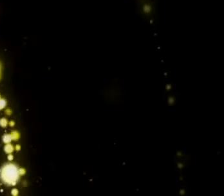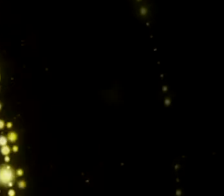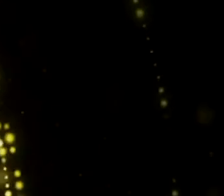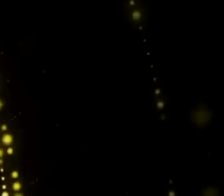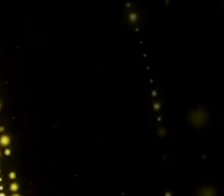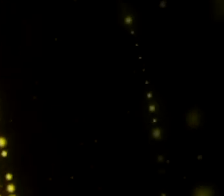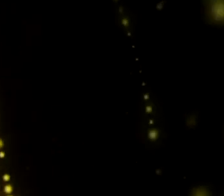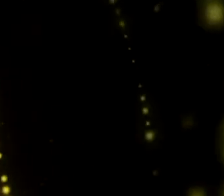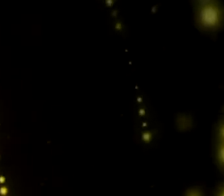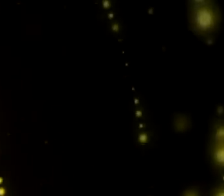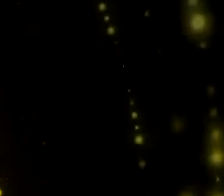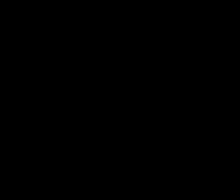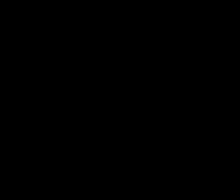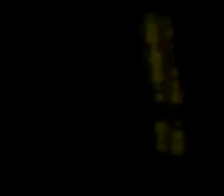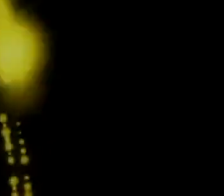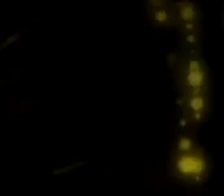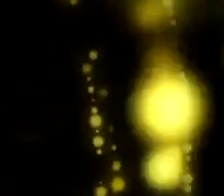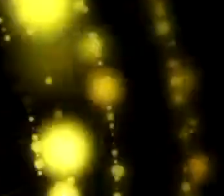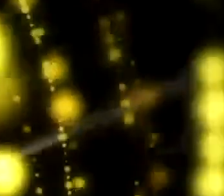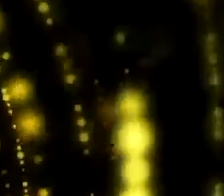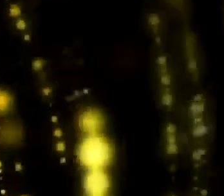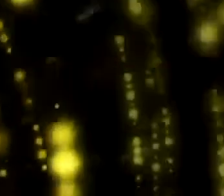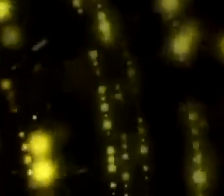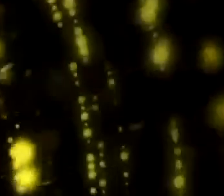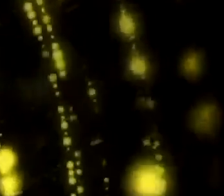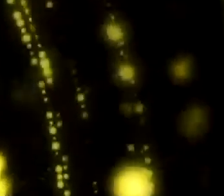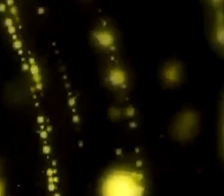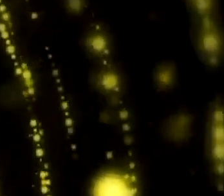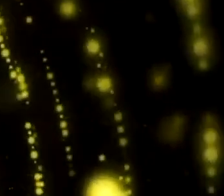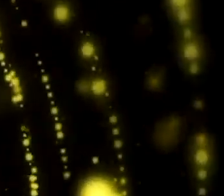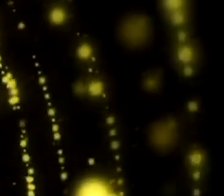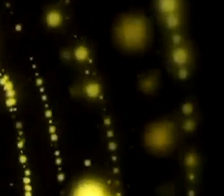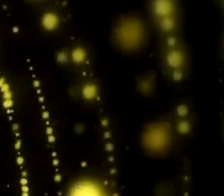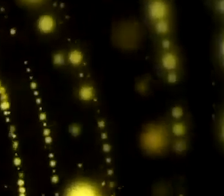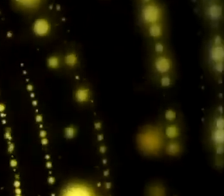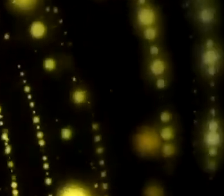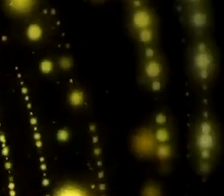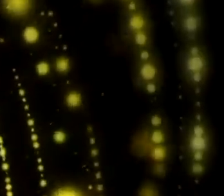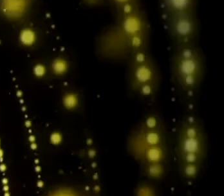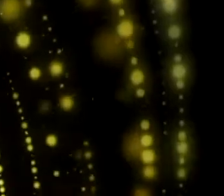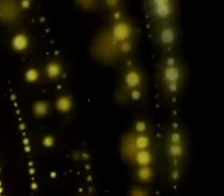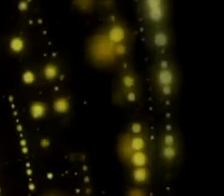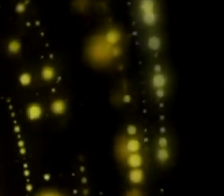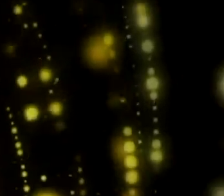So you know when you see me, it means something fun is about ready to happen, right?